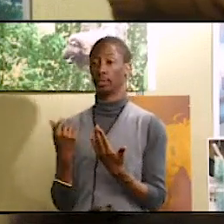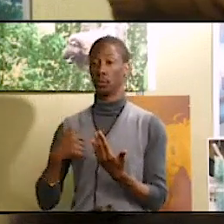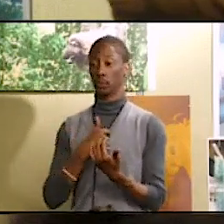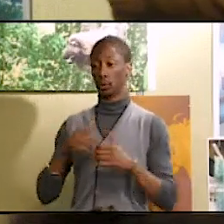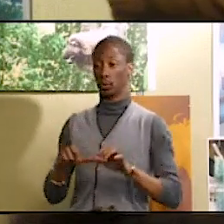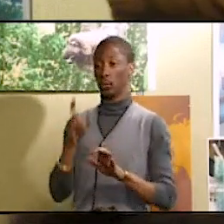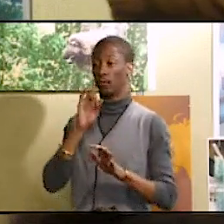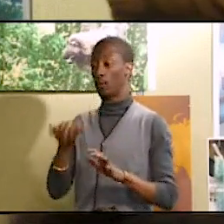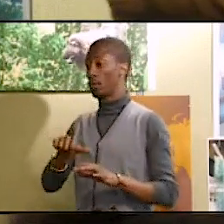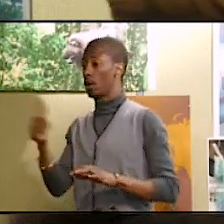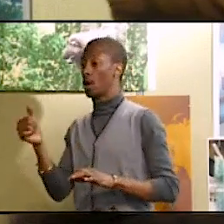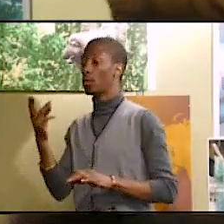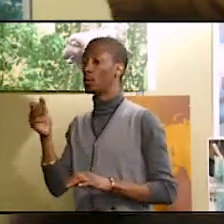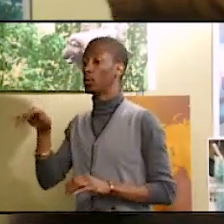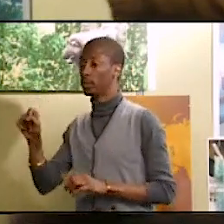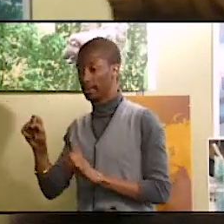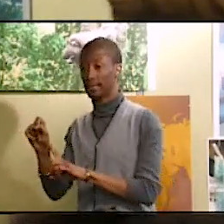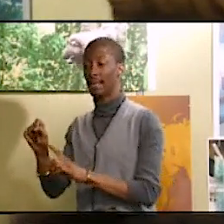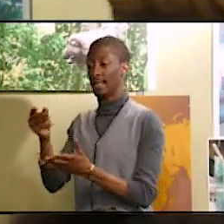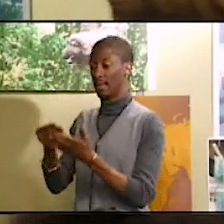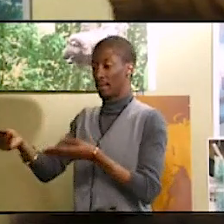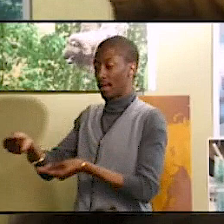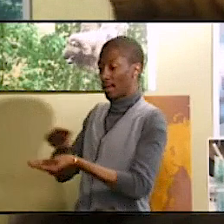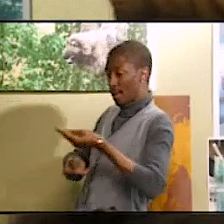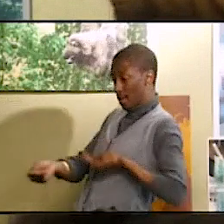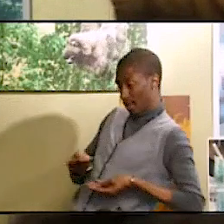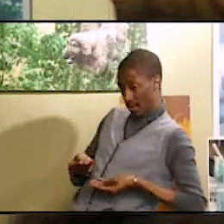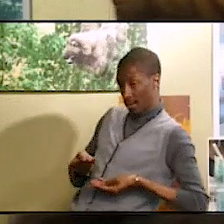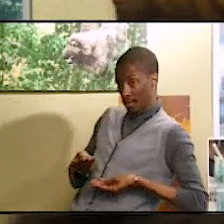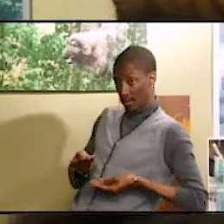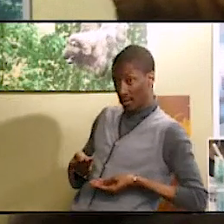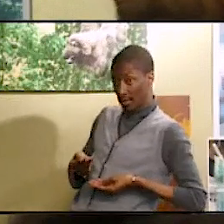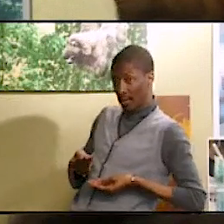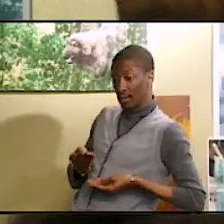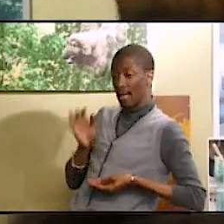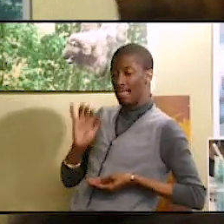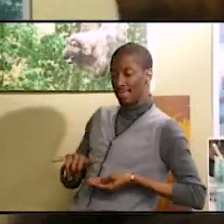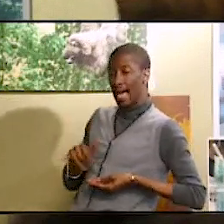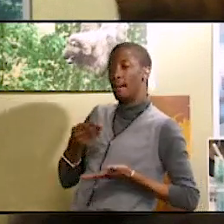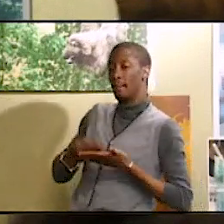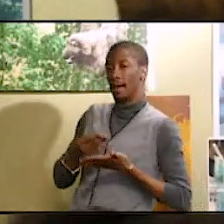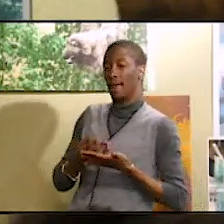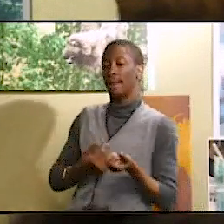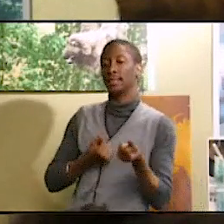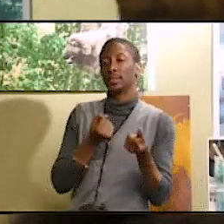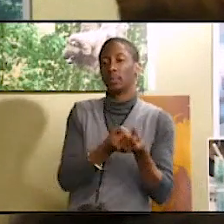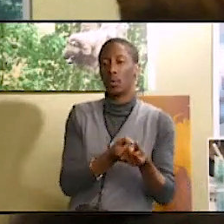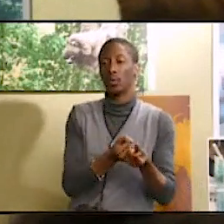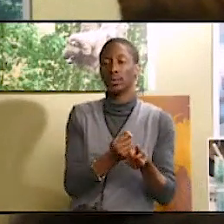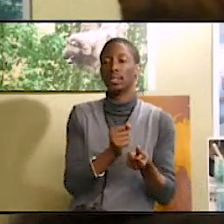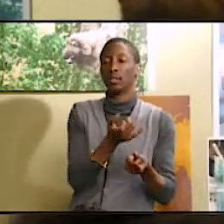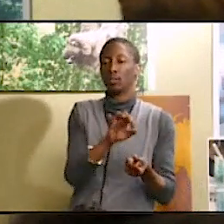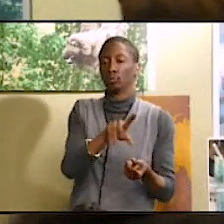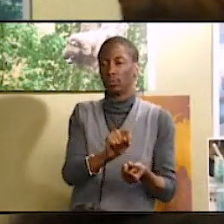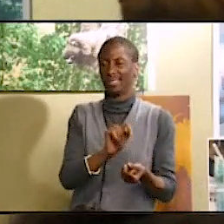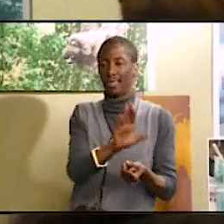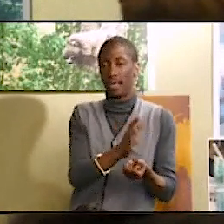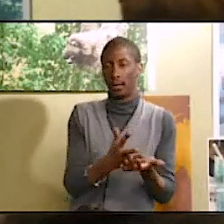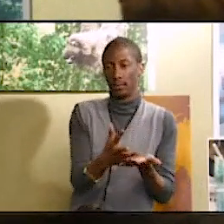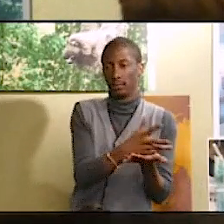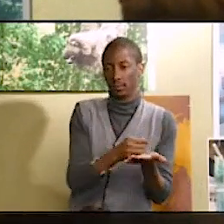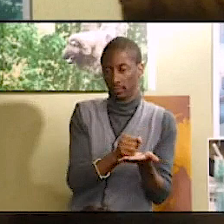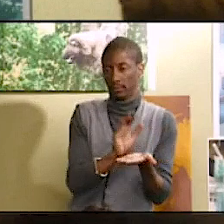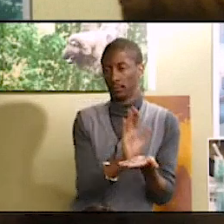units, the reimbursement that comes into Smithsonian Exhibits helps support the salaries of our trust employees.